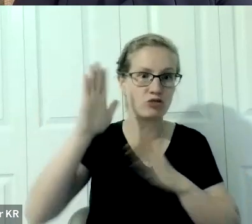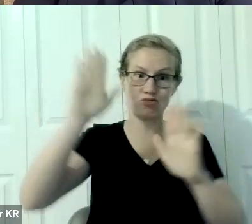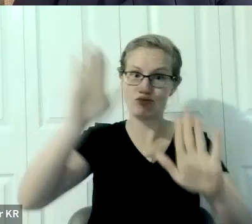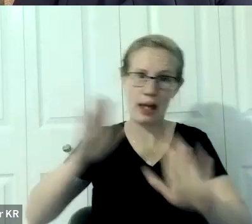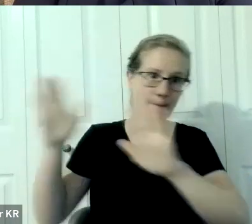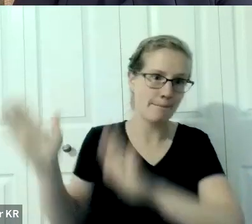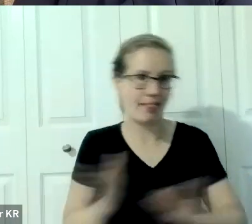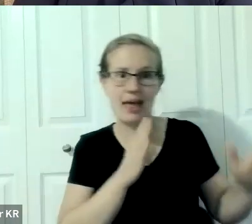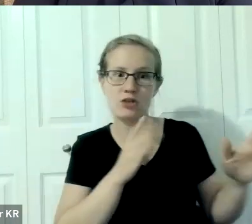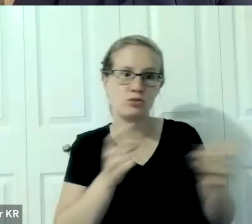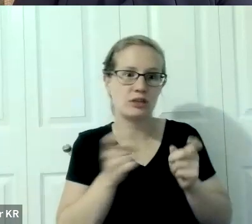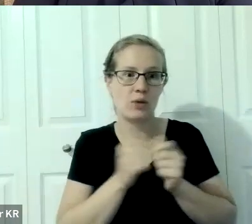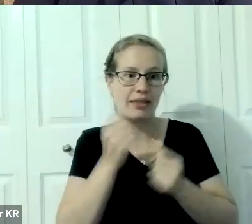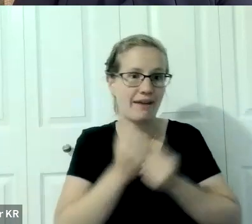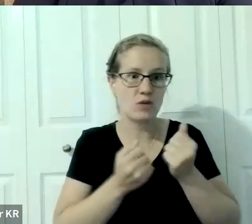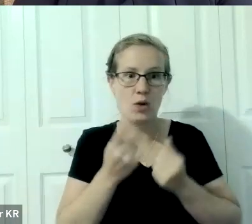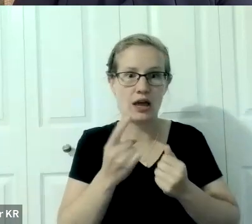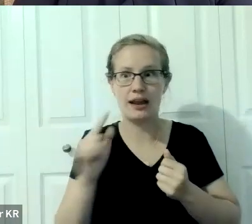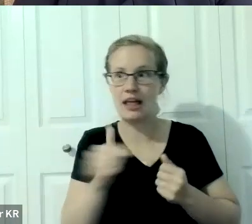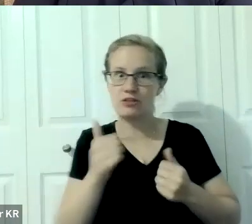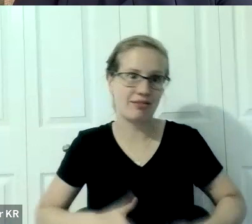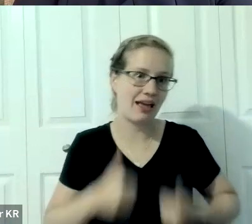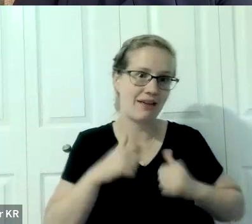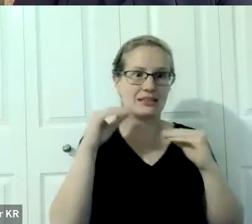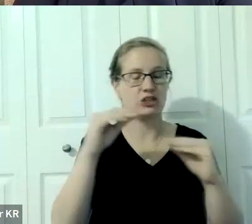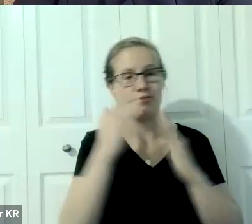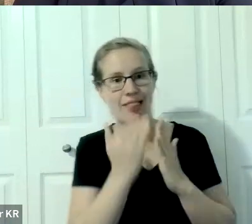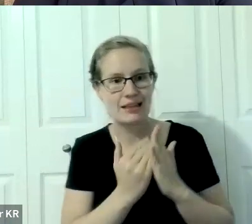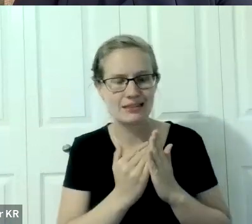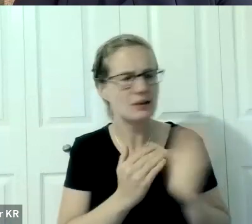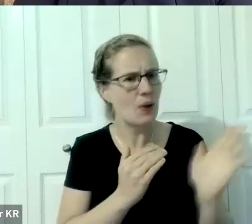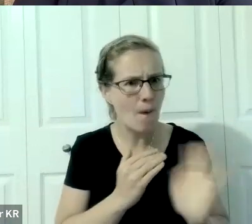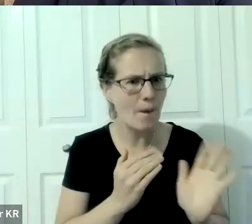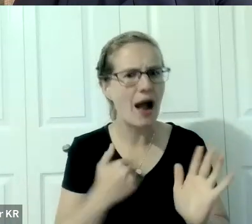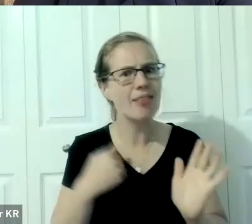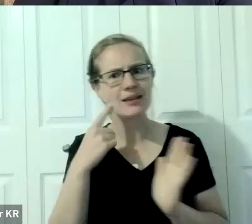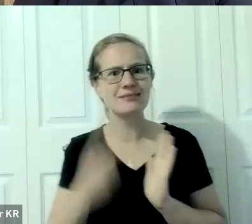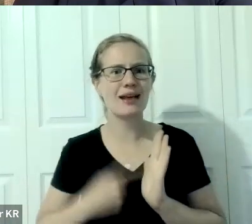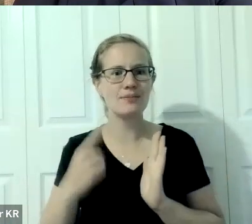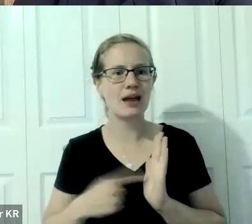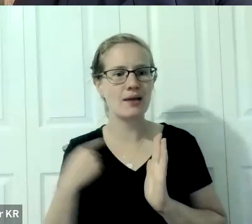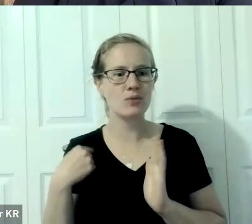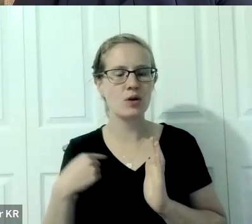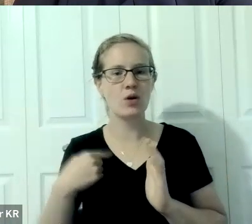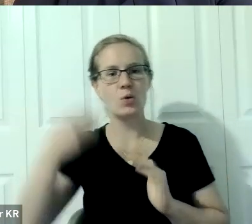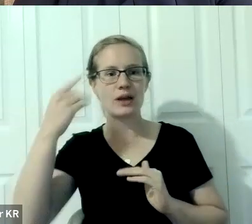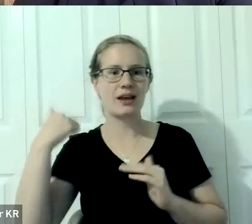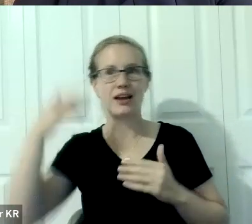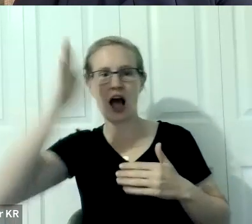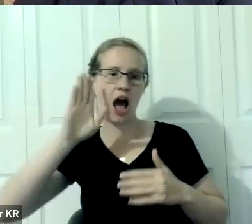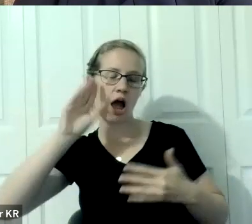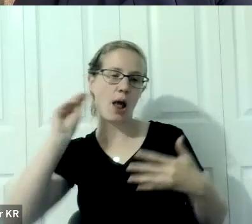to deal with everyone else's life and teach them a lesson. I think sometimes we do inject God